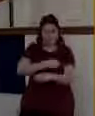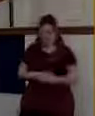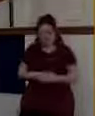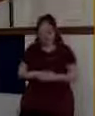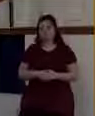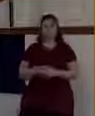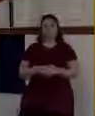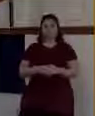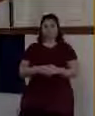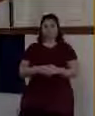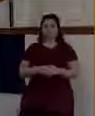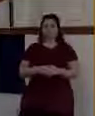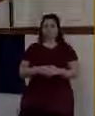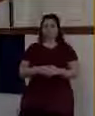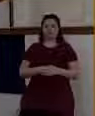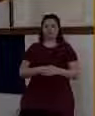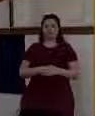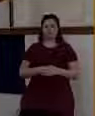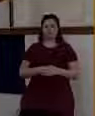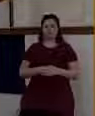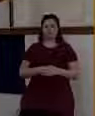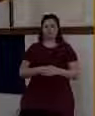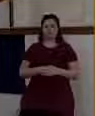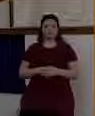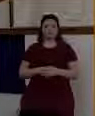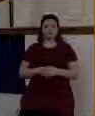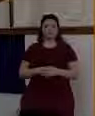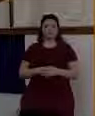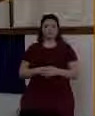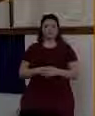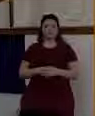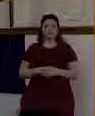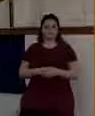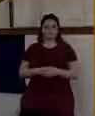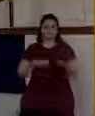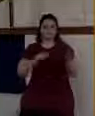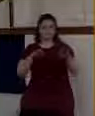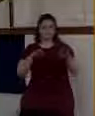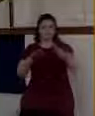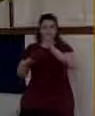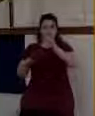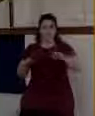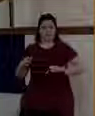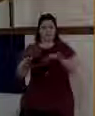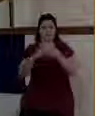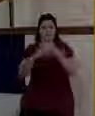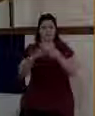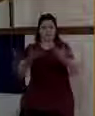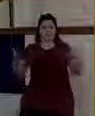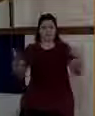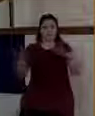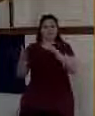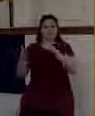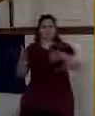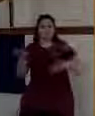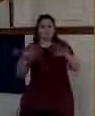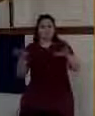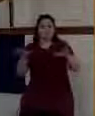the works that the man of God had done that day in Bethel, the words which he had spoken unto the king. Them they told also